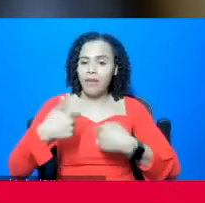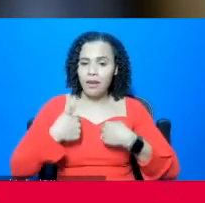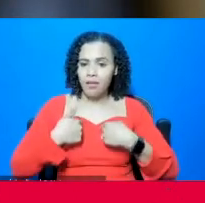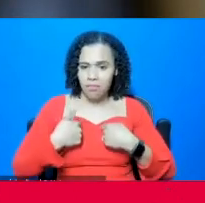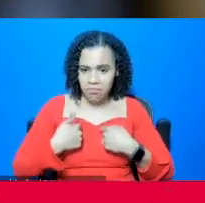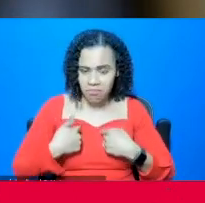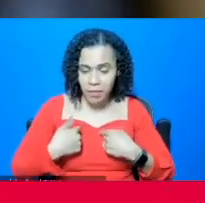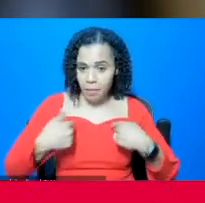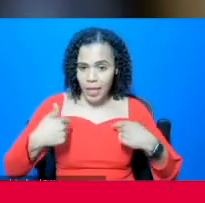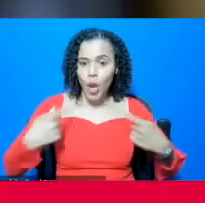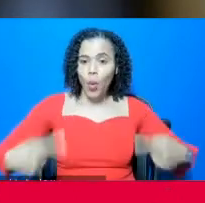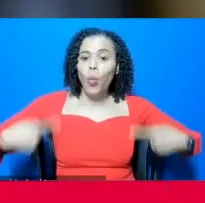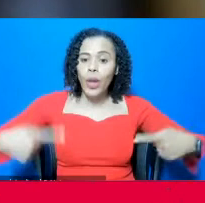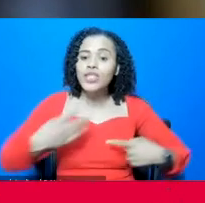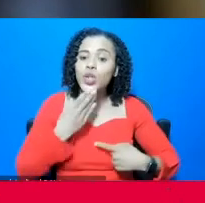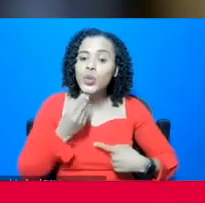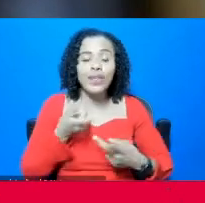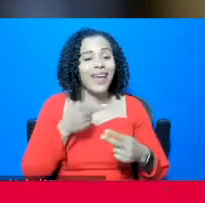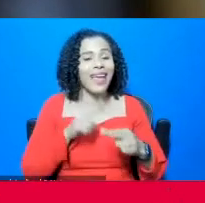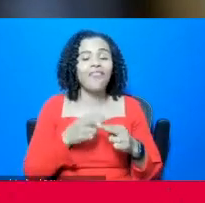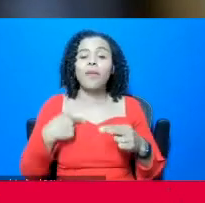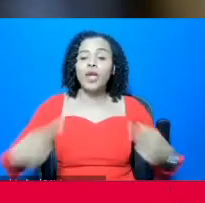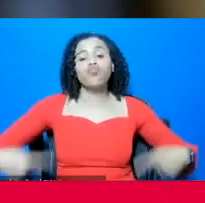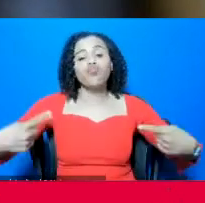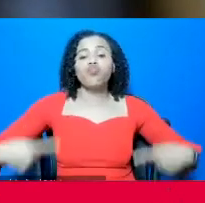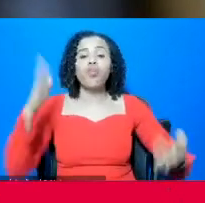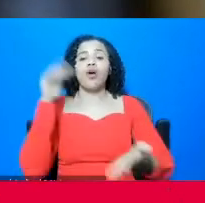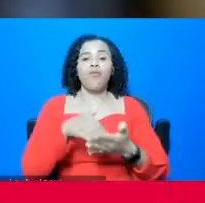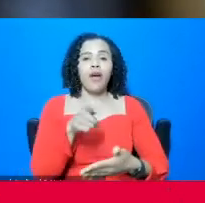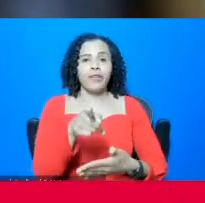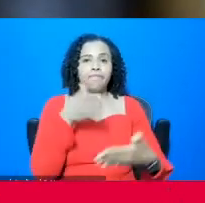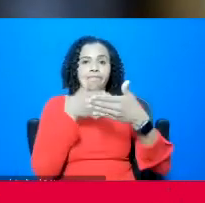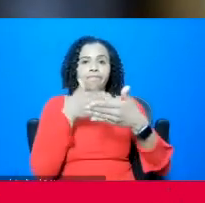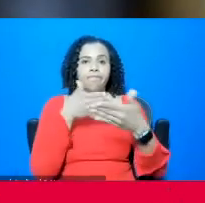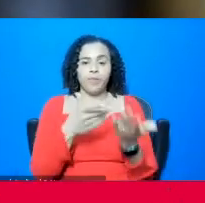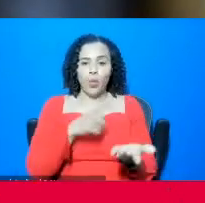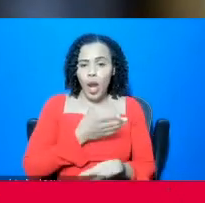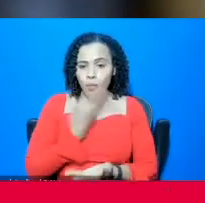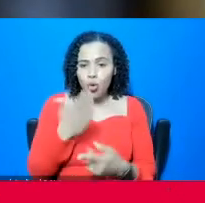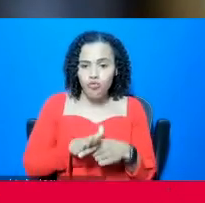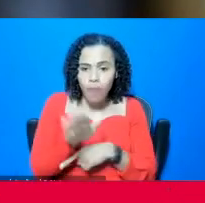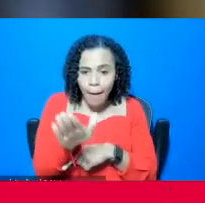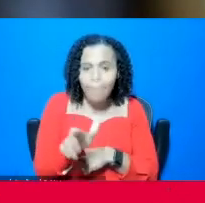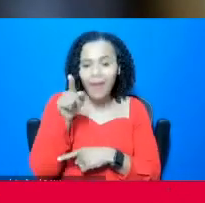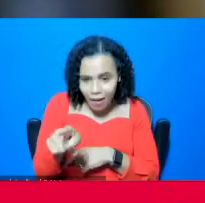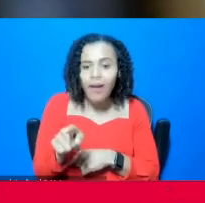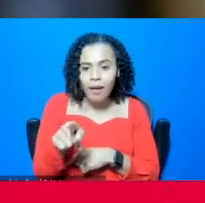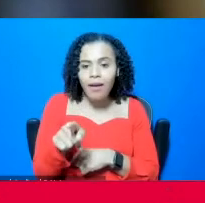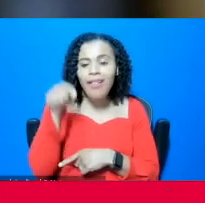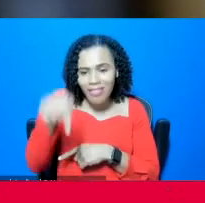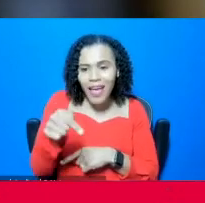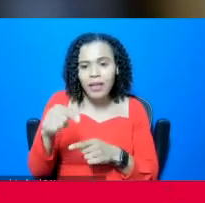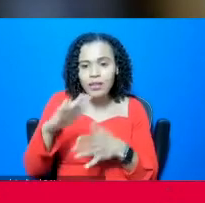user. If things aren't step free, I'm facing a barrier. That's effectively the social model. It's important for talking about disability